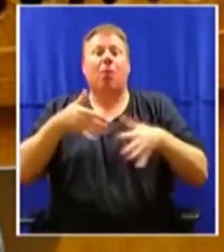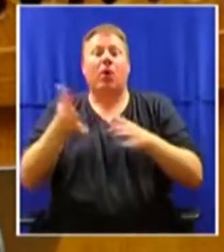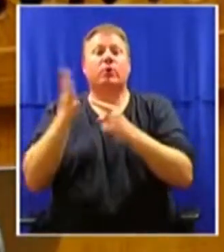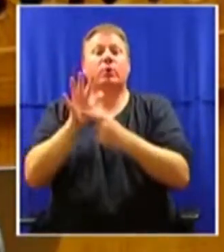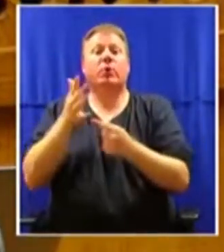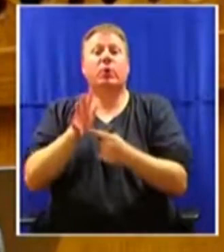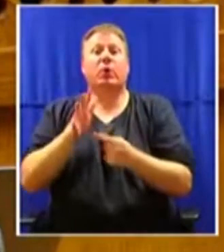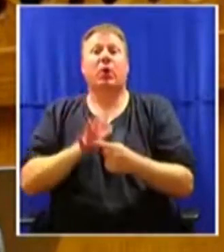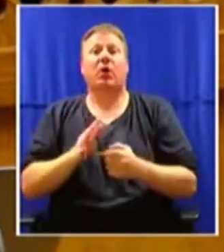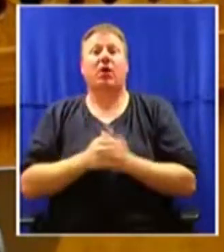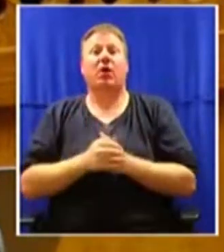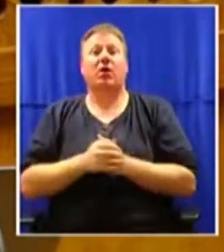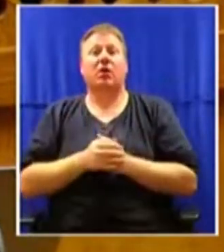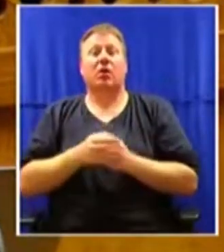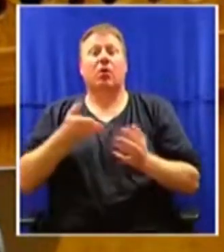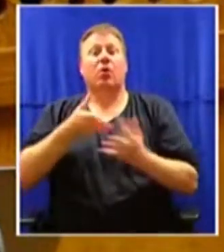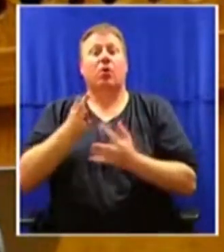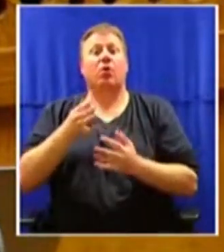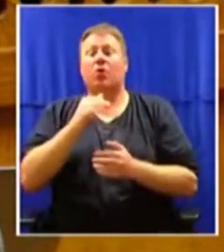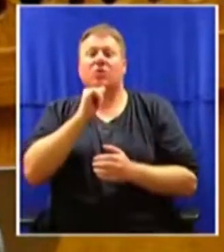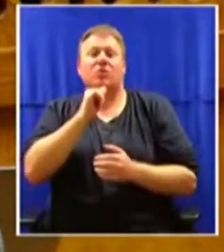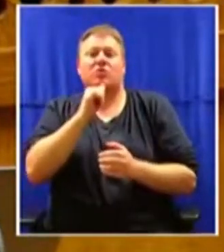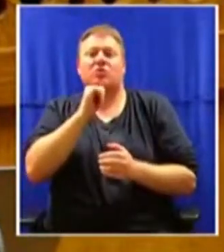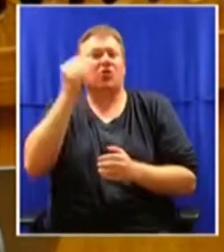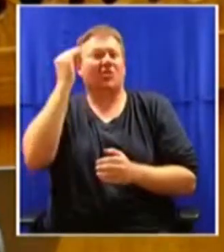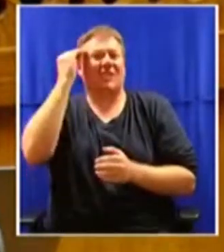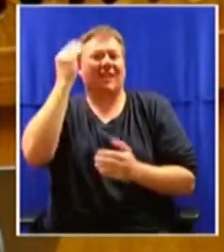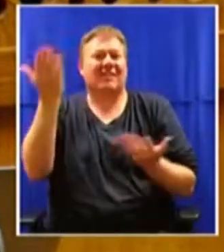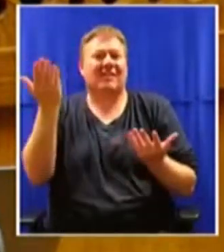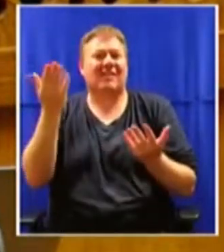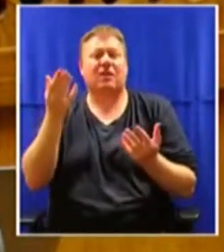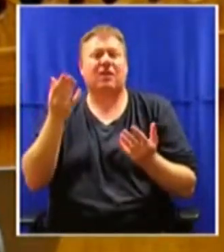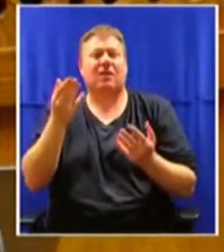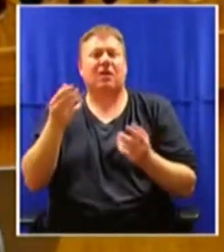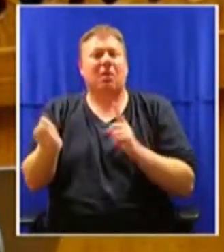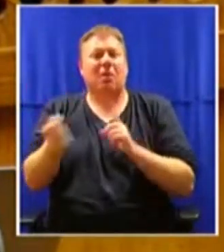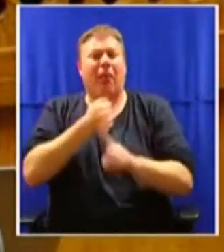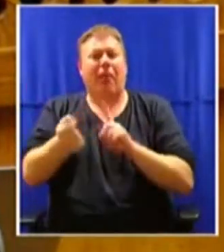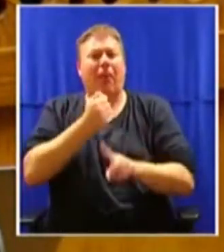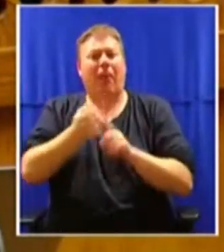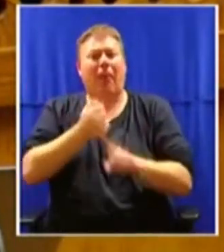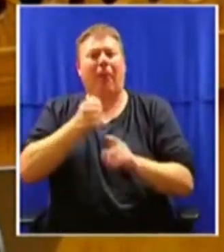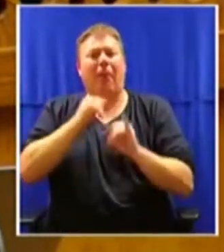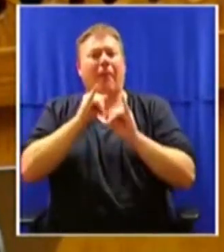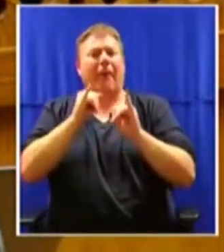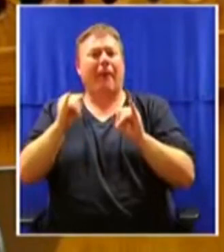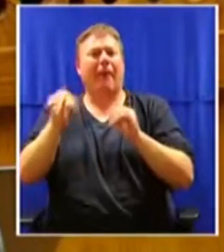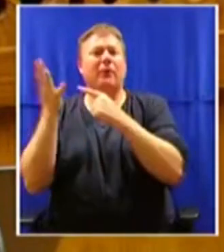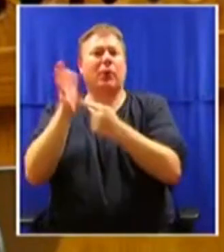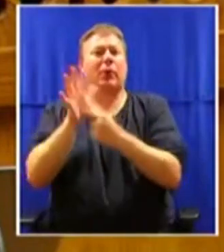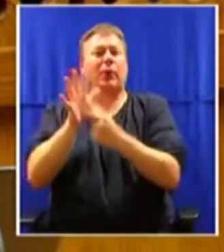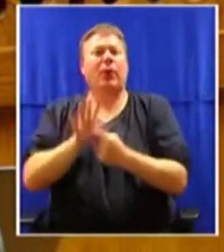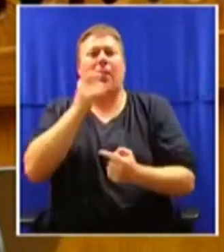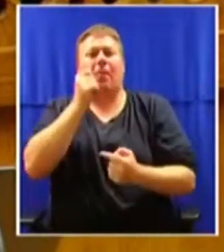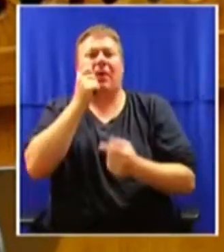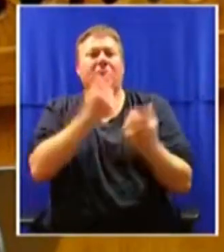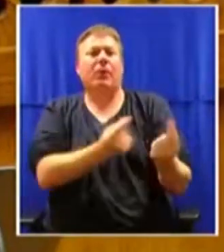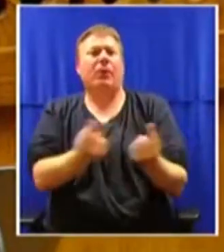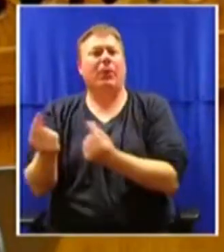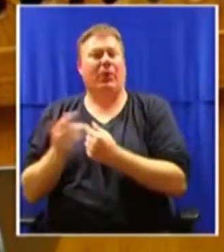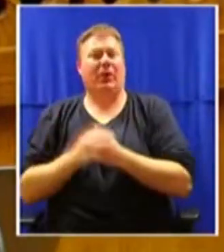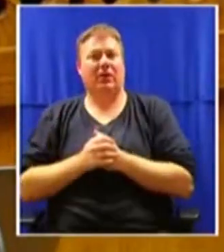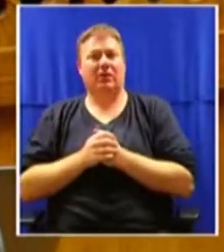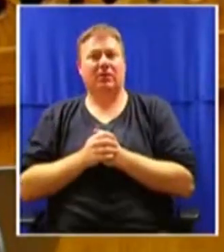senseless and brutal headlines that we as men continue to make. We live in a society of fatherless homes,